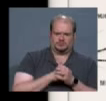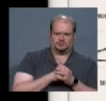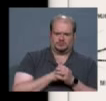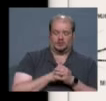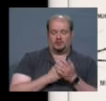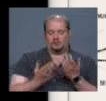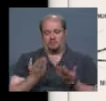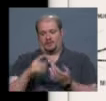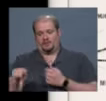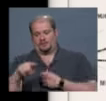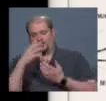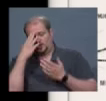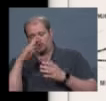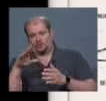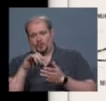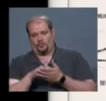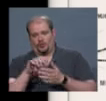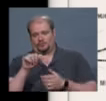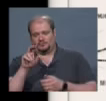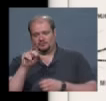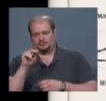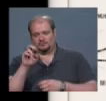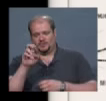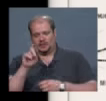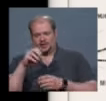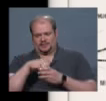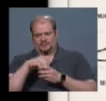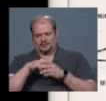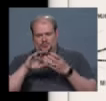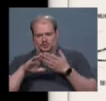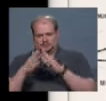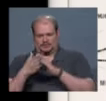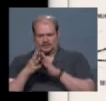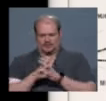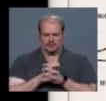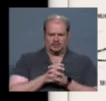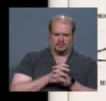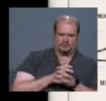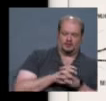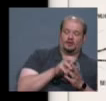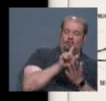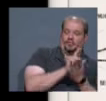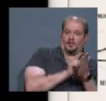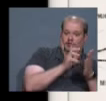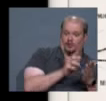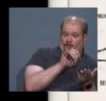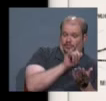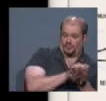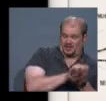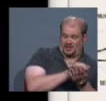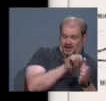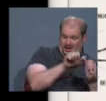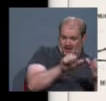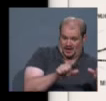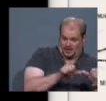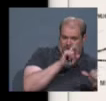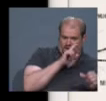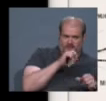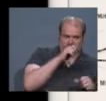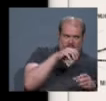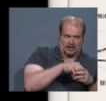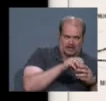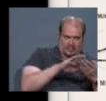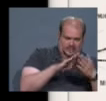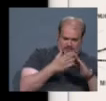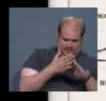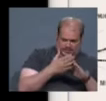They may even not even know that they've been annexed into the city. Well, that particular area is not in the